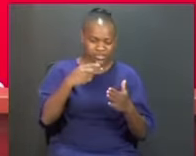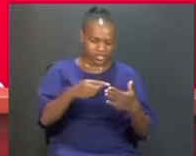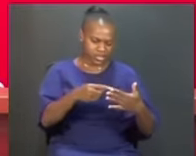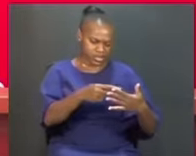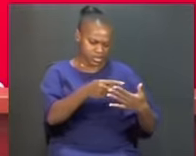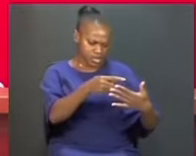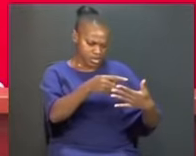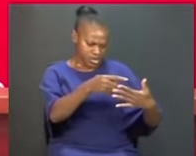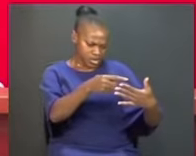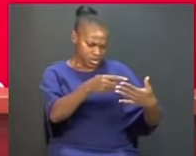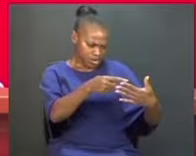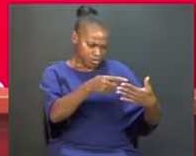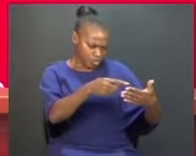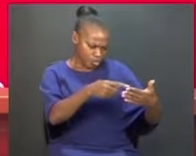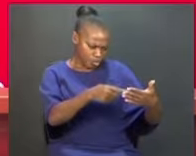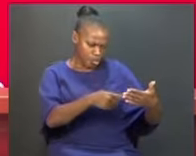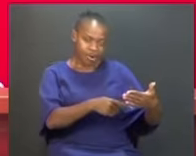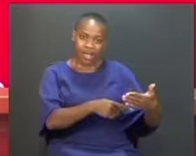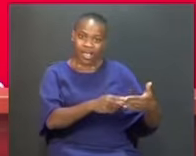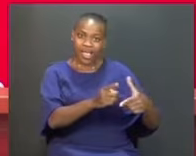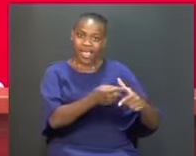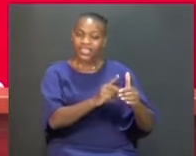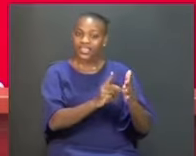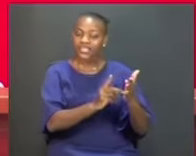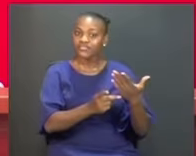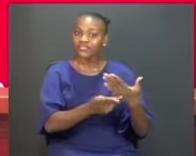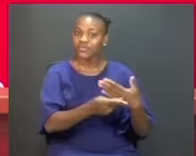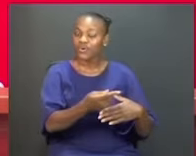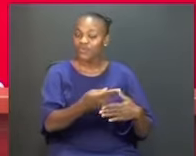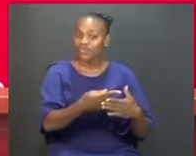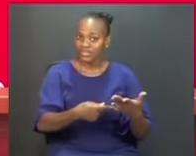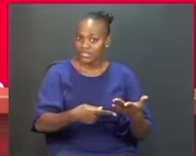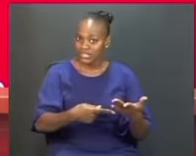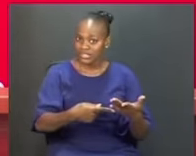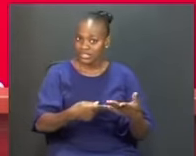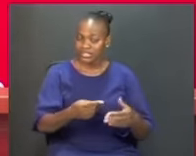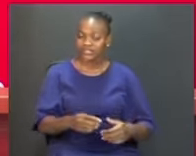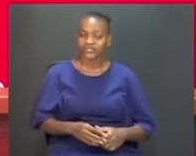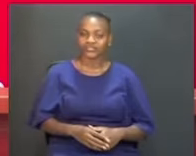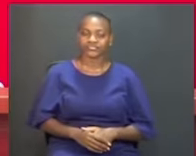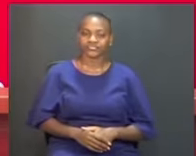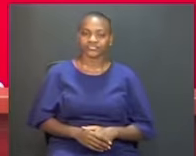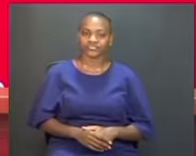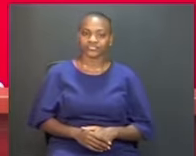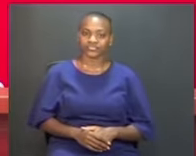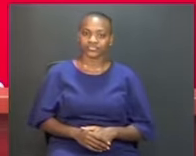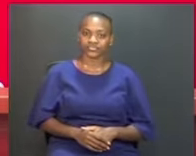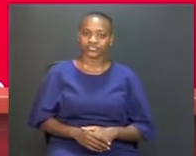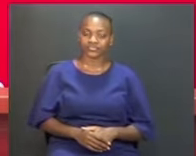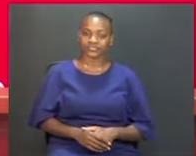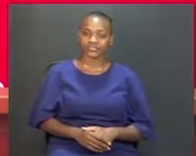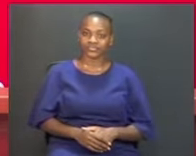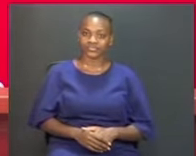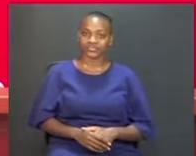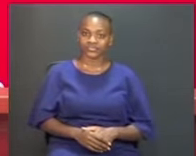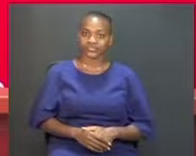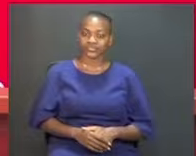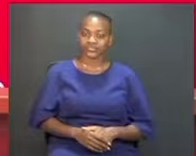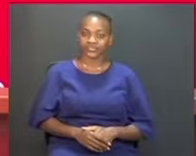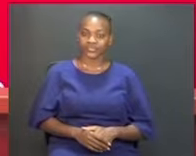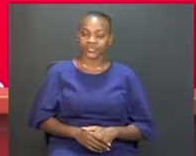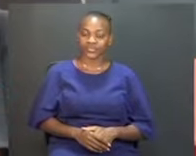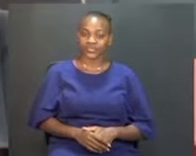the next item from all the rest is what he has